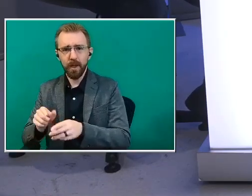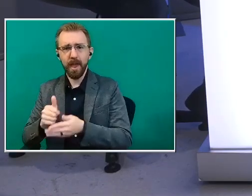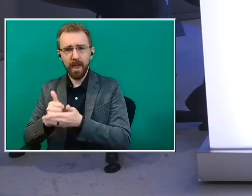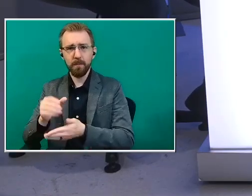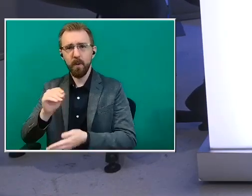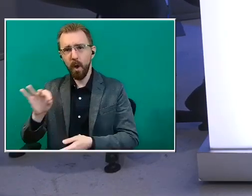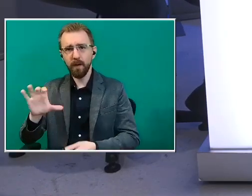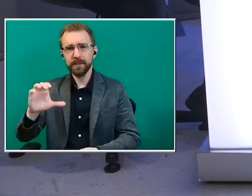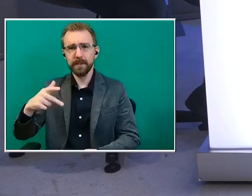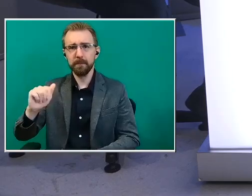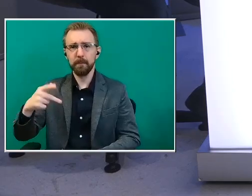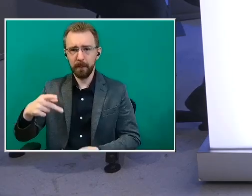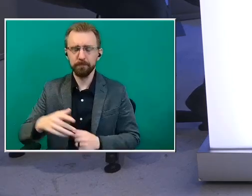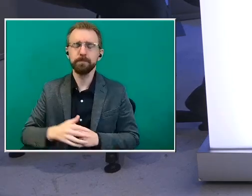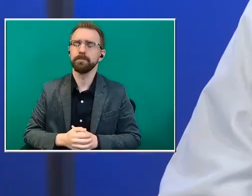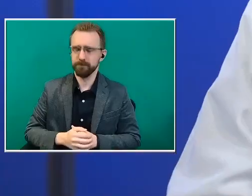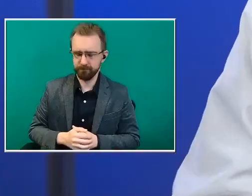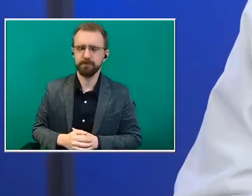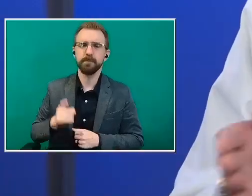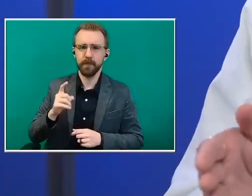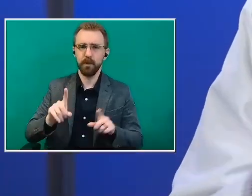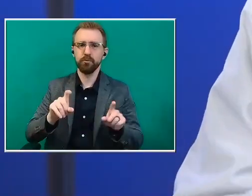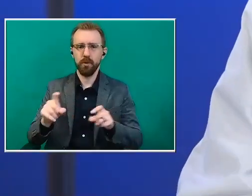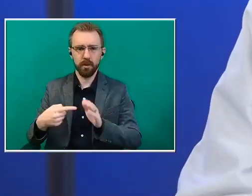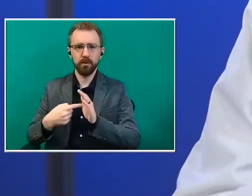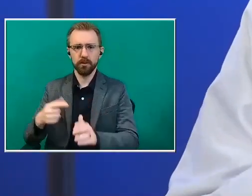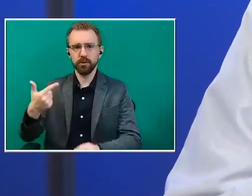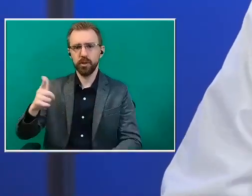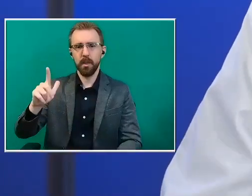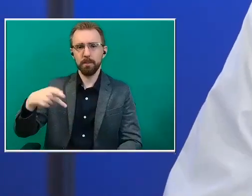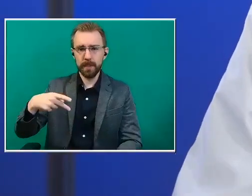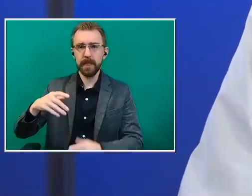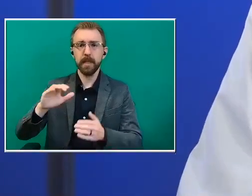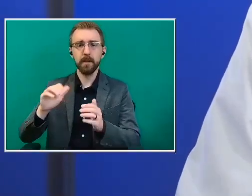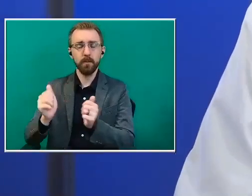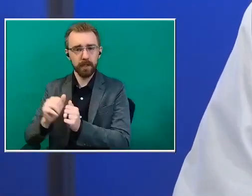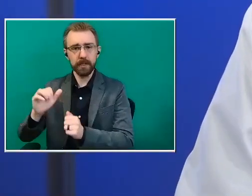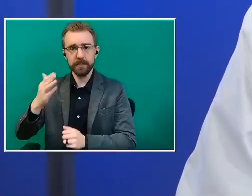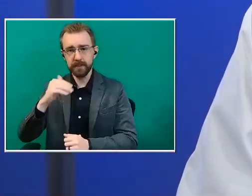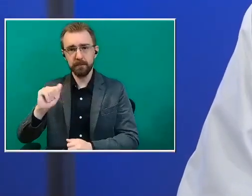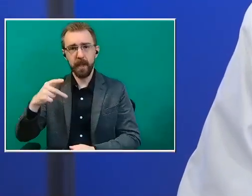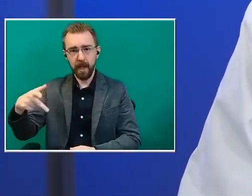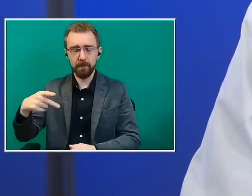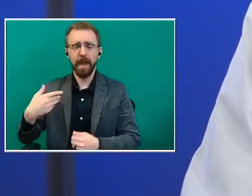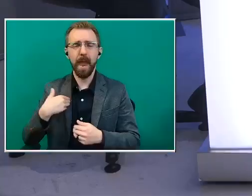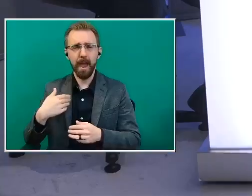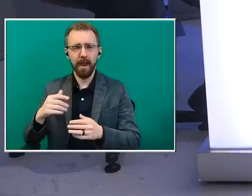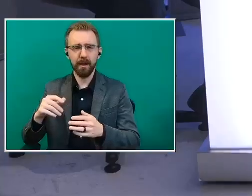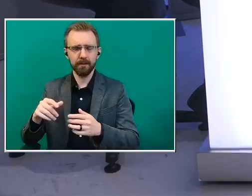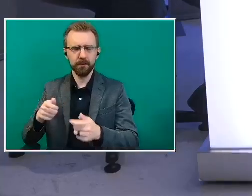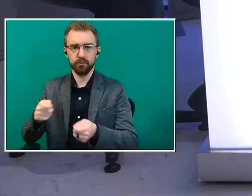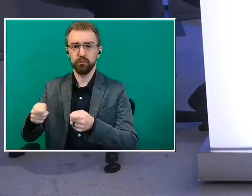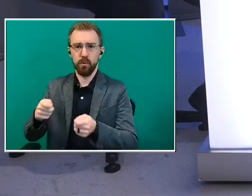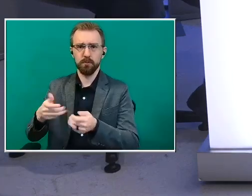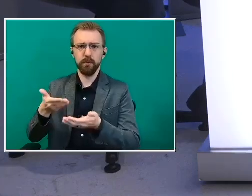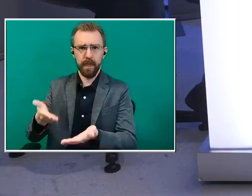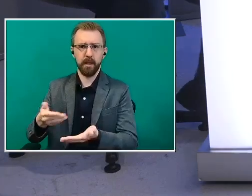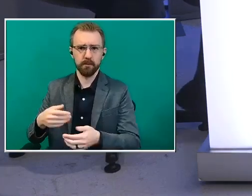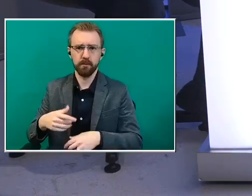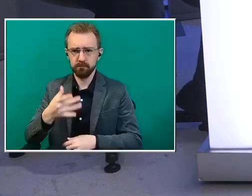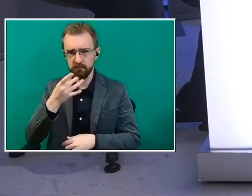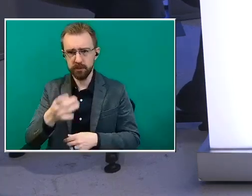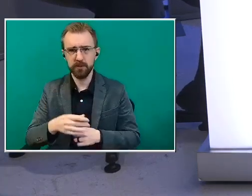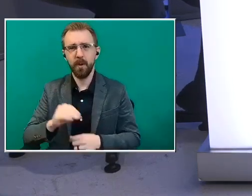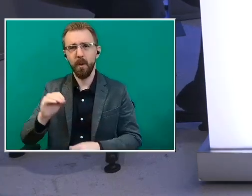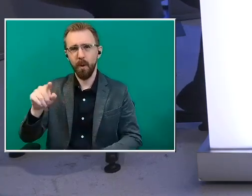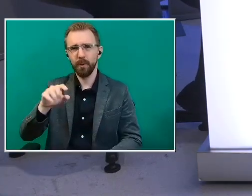Yes, there was a trial that showed GLP compared with CPAP almost had similar efficacy in controlling apnea. Yeah, so that's Ozempic and Wegovy and